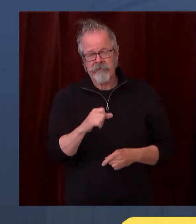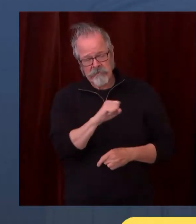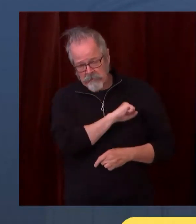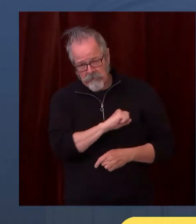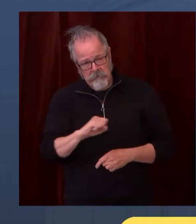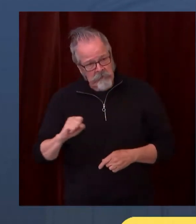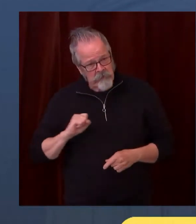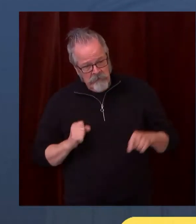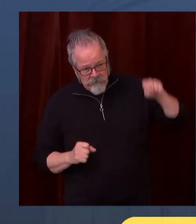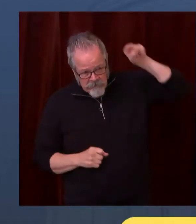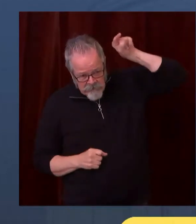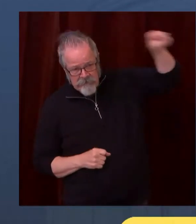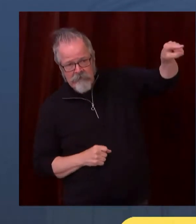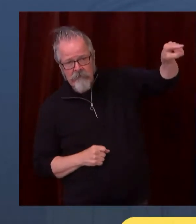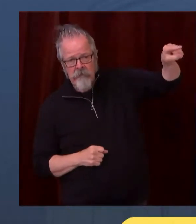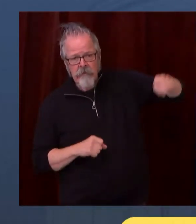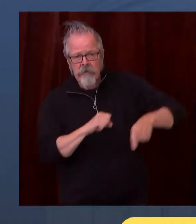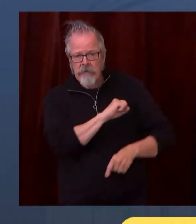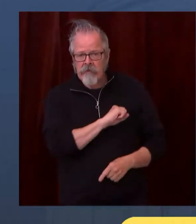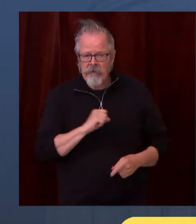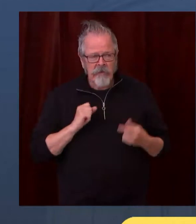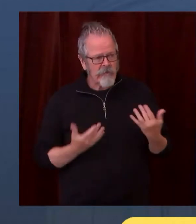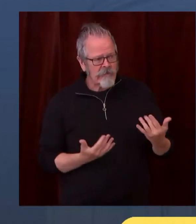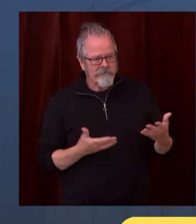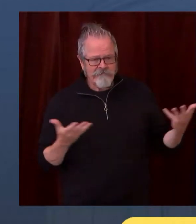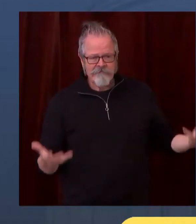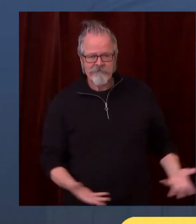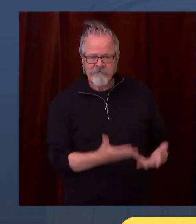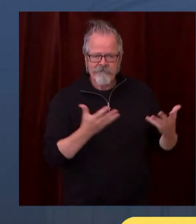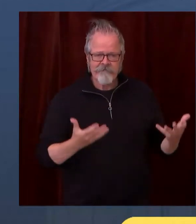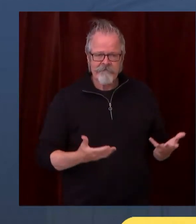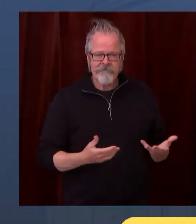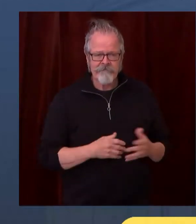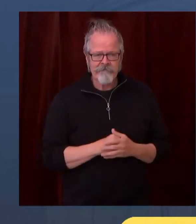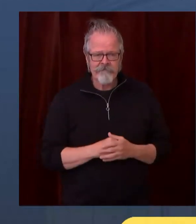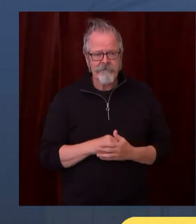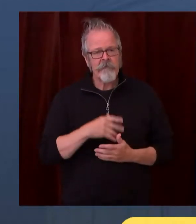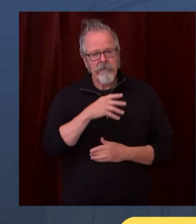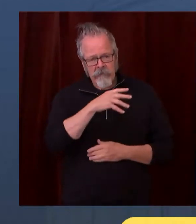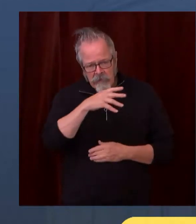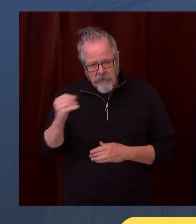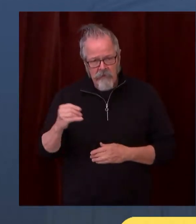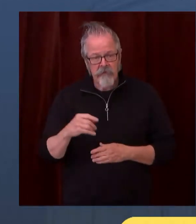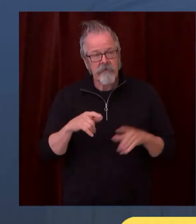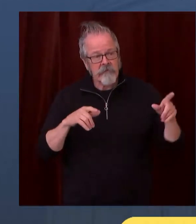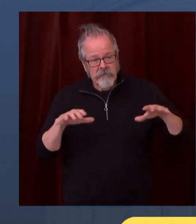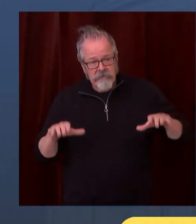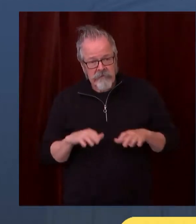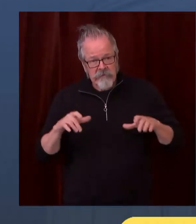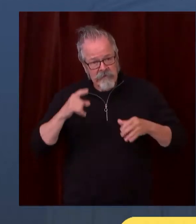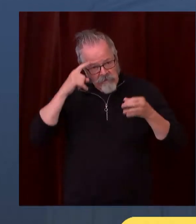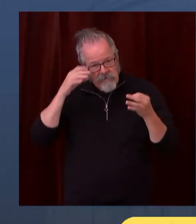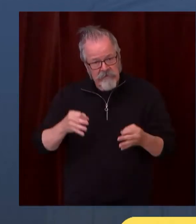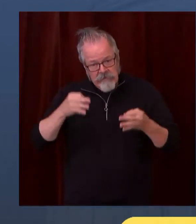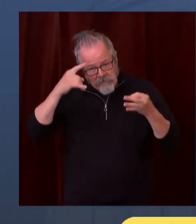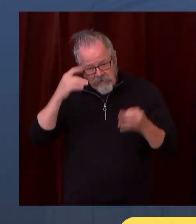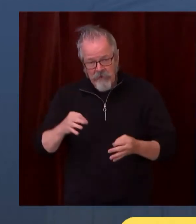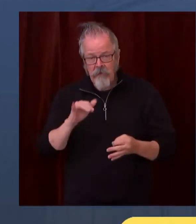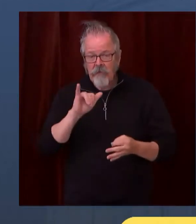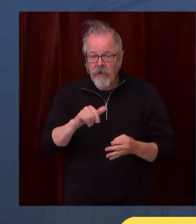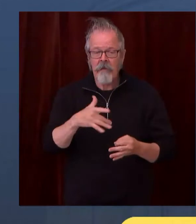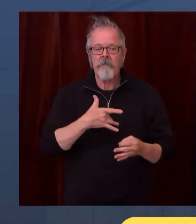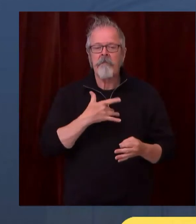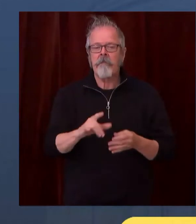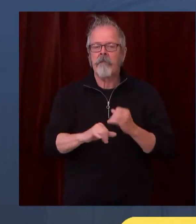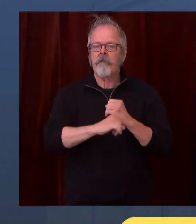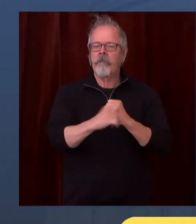when it will start because it will take weeks or months for this new program to be stood up, and it is uncertain how long it will